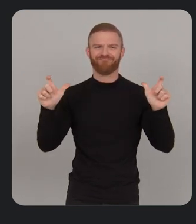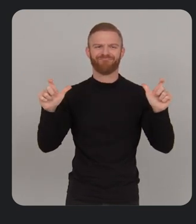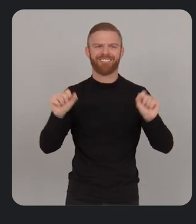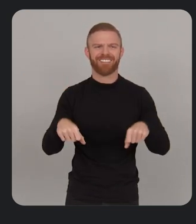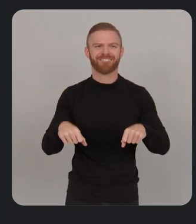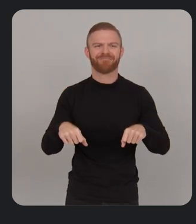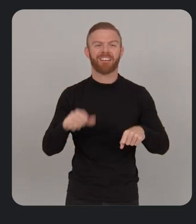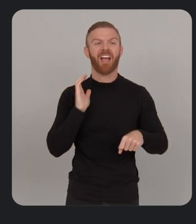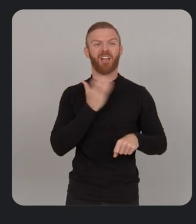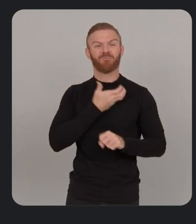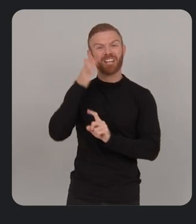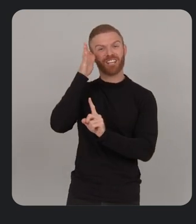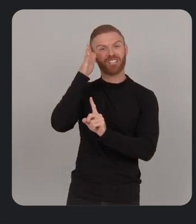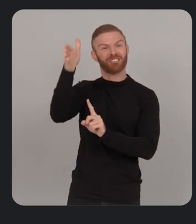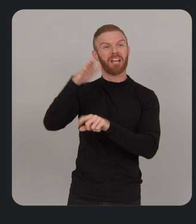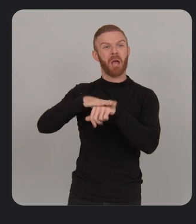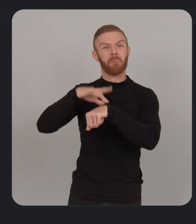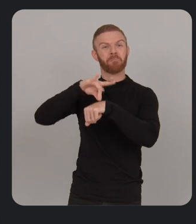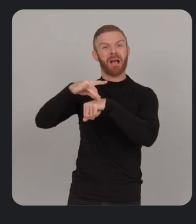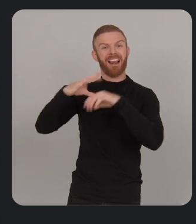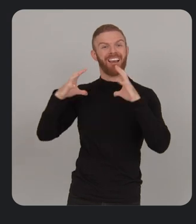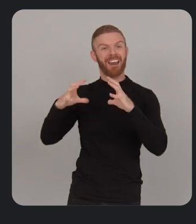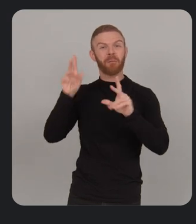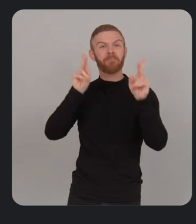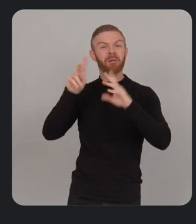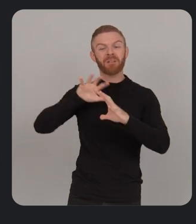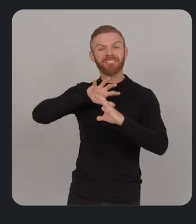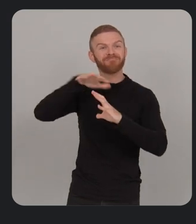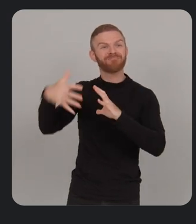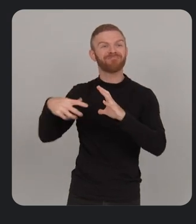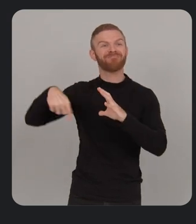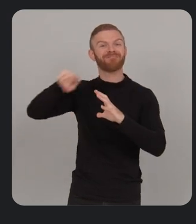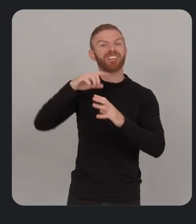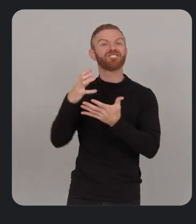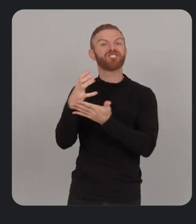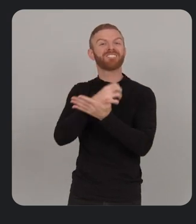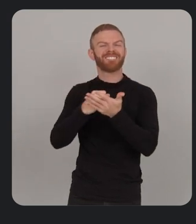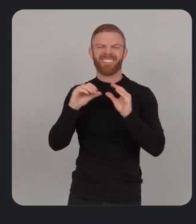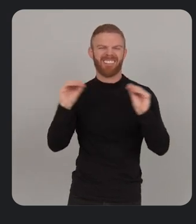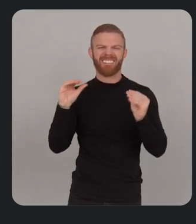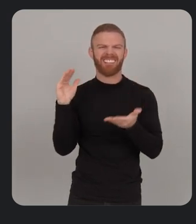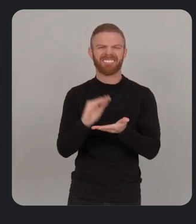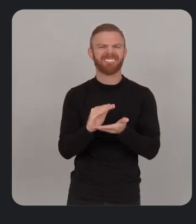and the future of our planet and everyone on it deserves nothing less